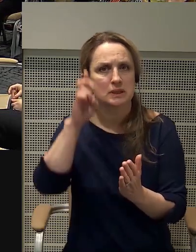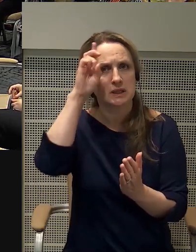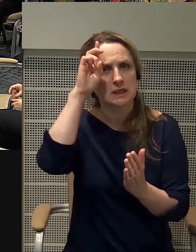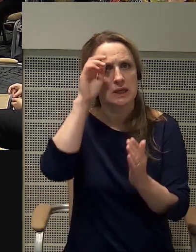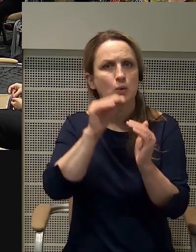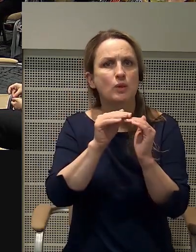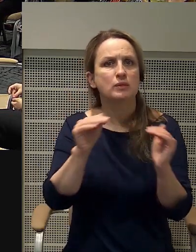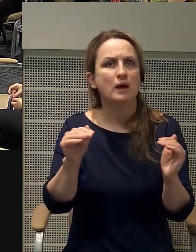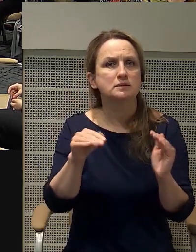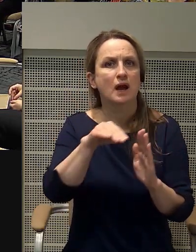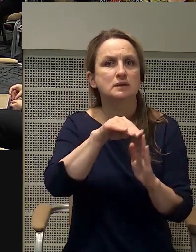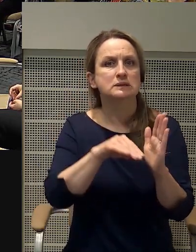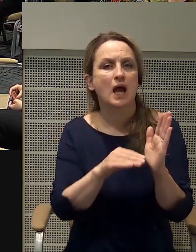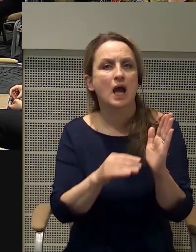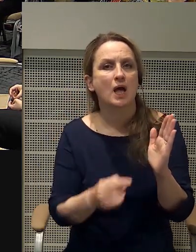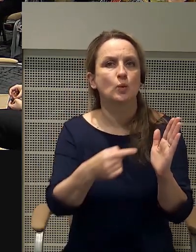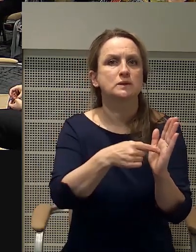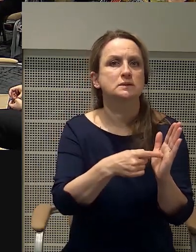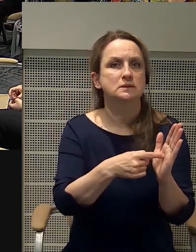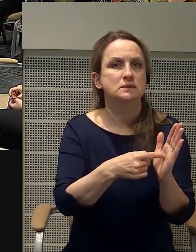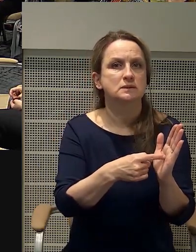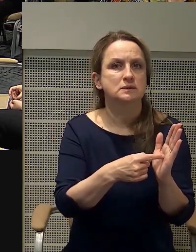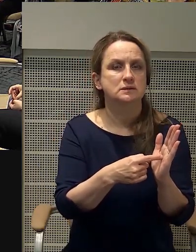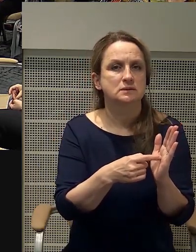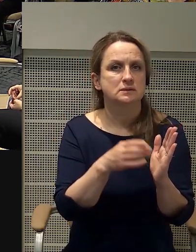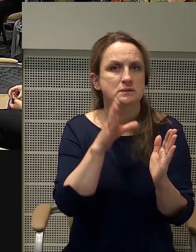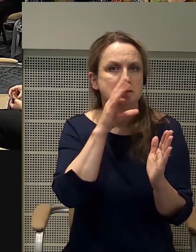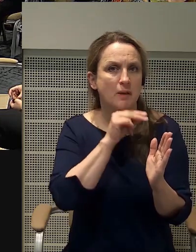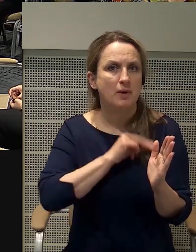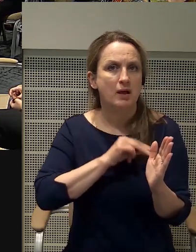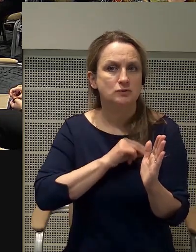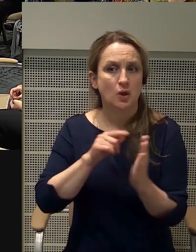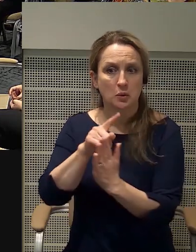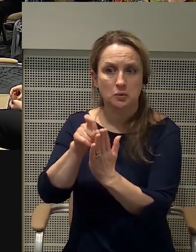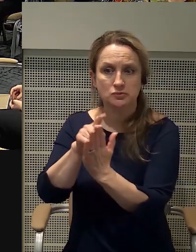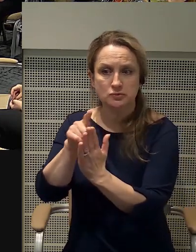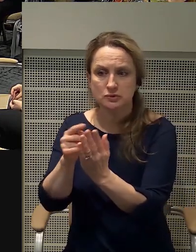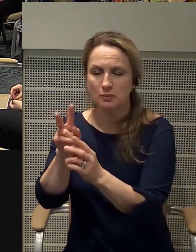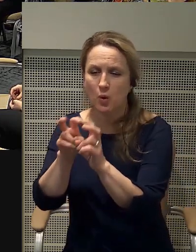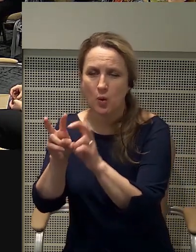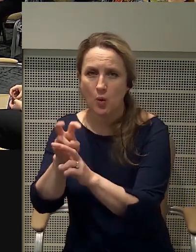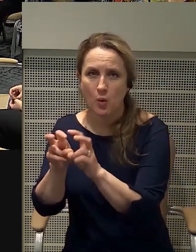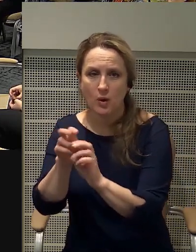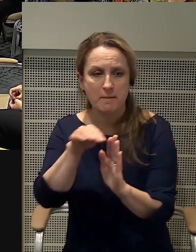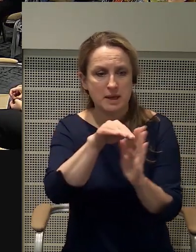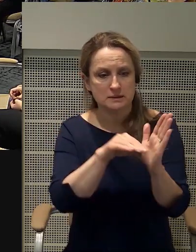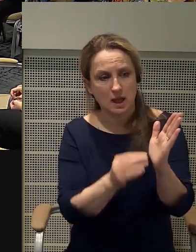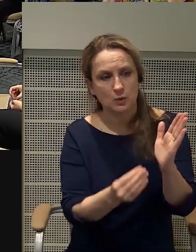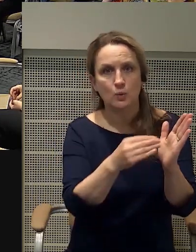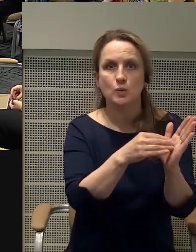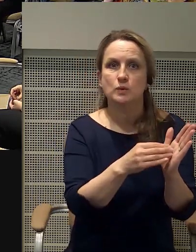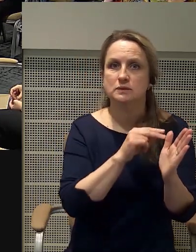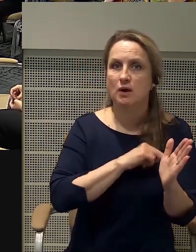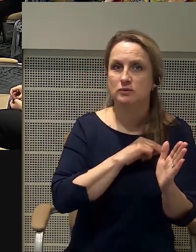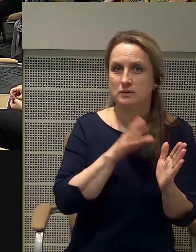Is the question, should they be obligatory? Is that the question, or is it how can we